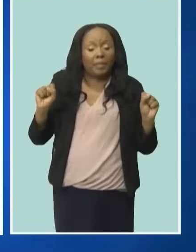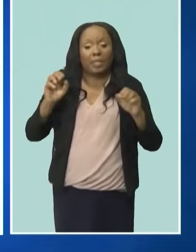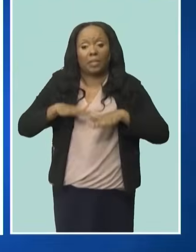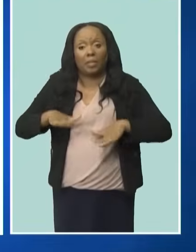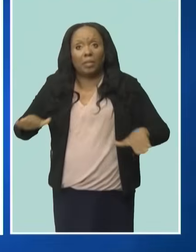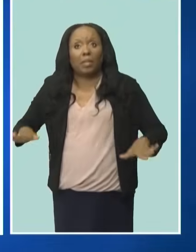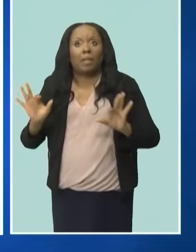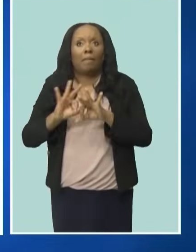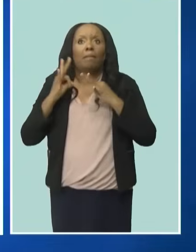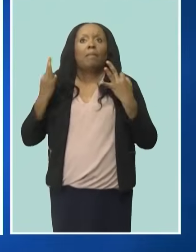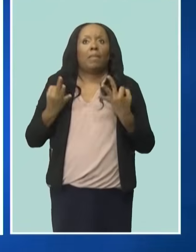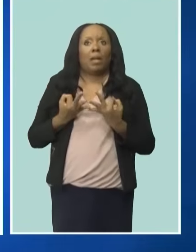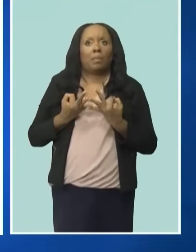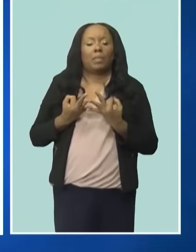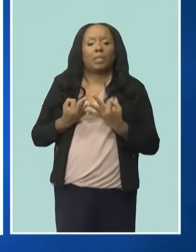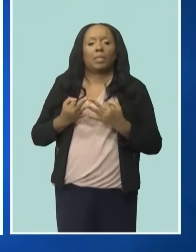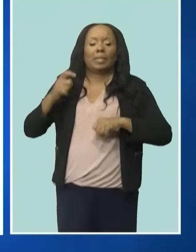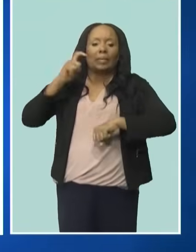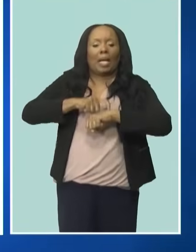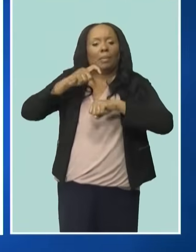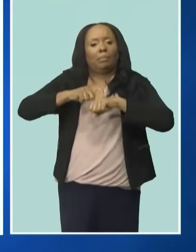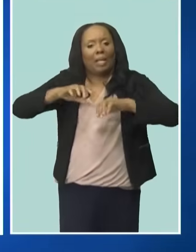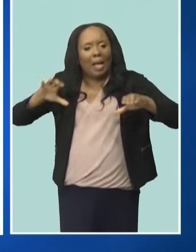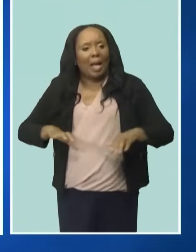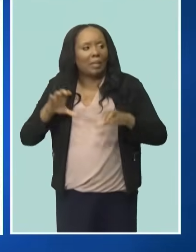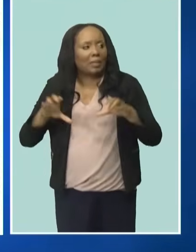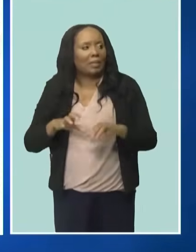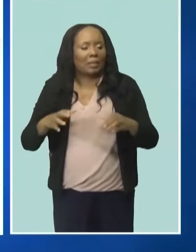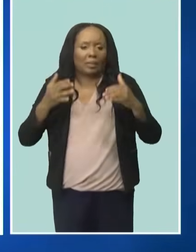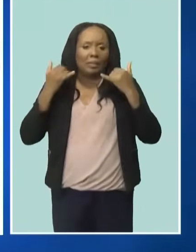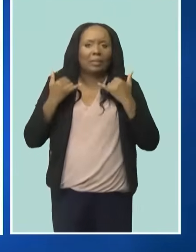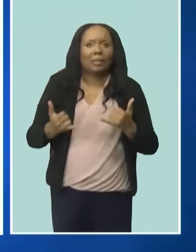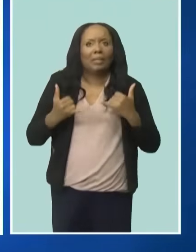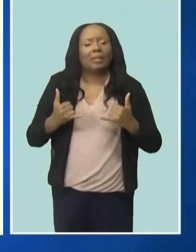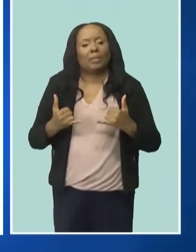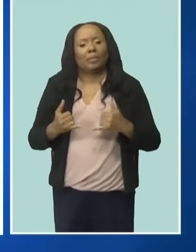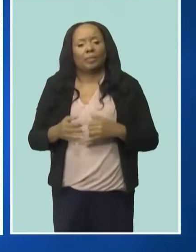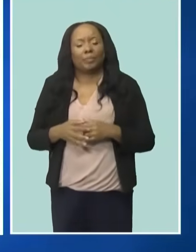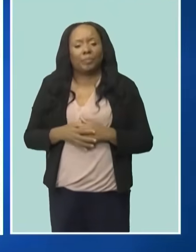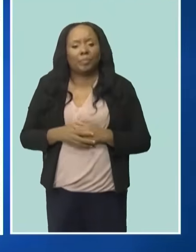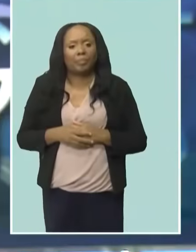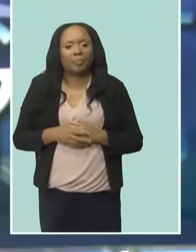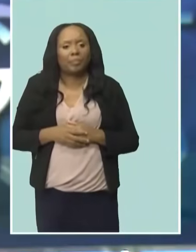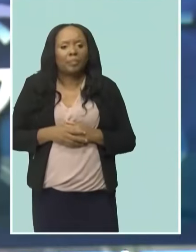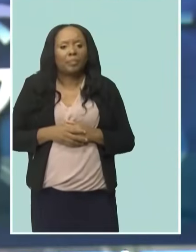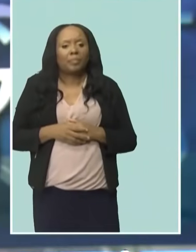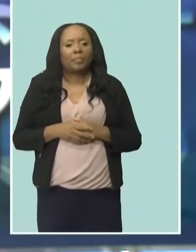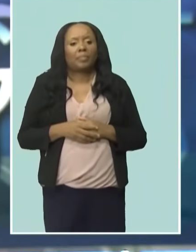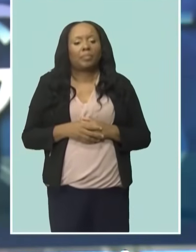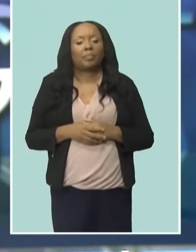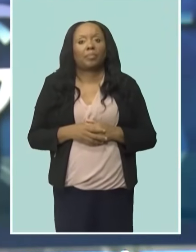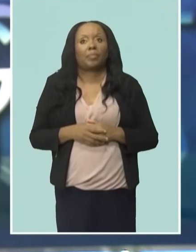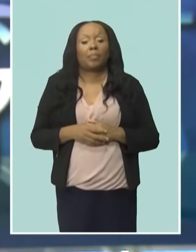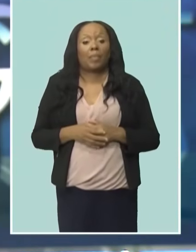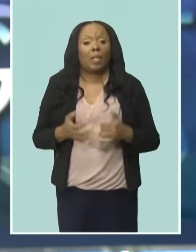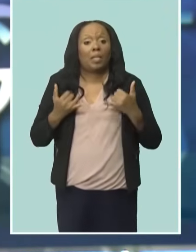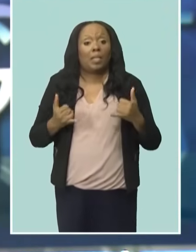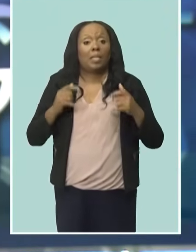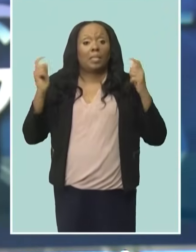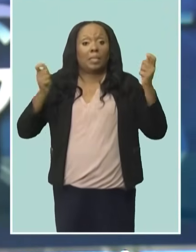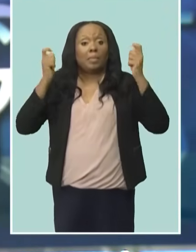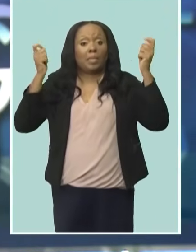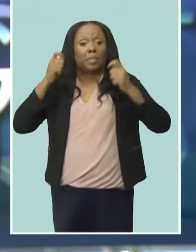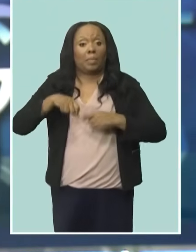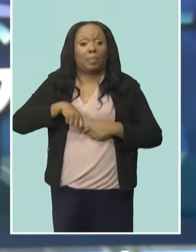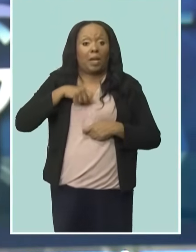families. He says it's time for action. Deanza Roberts, CBC News. It was a day of